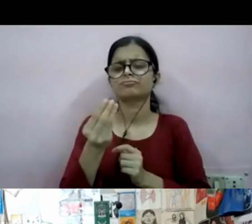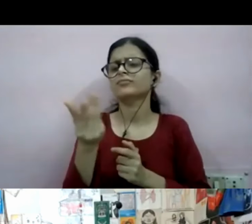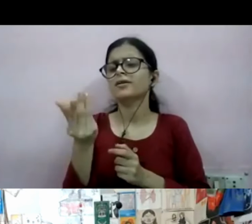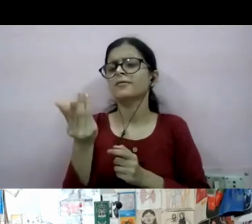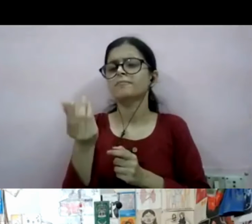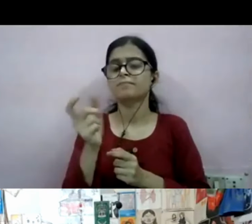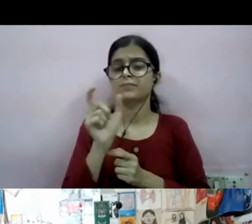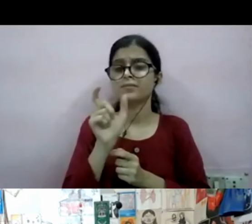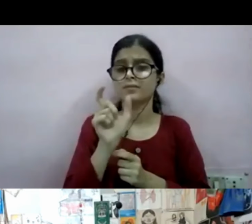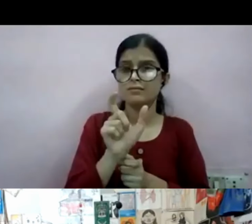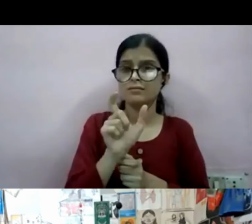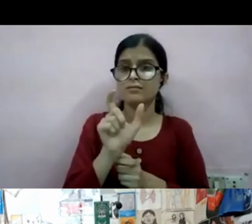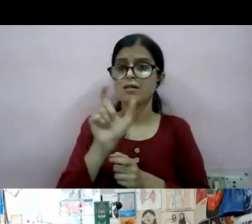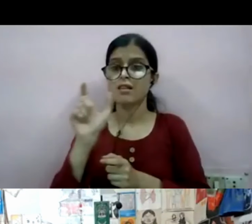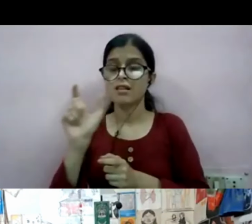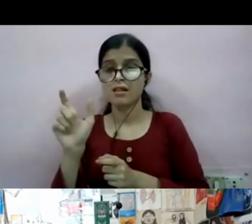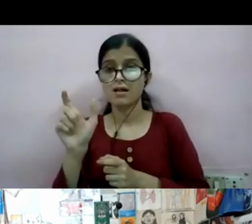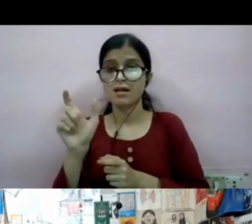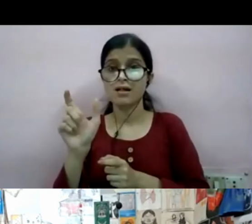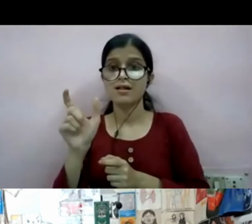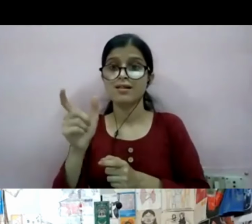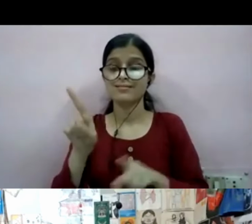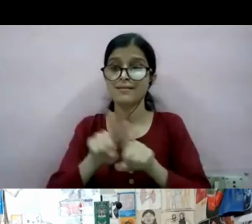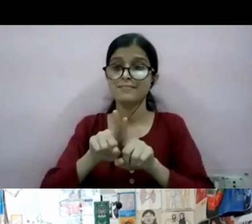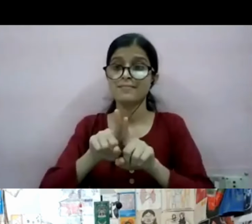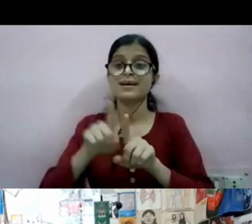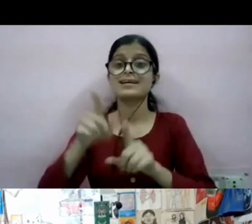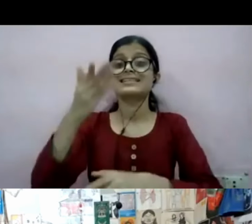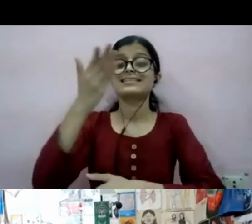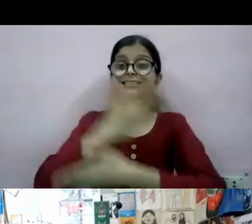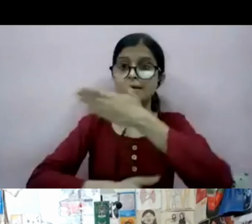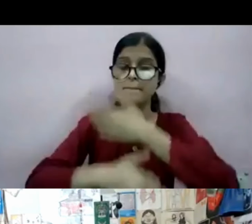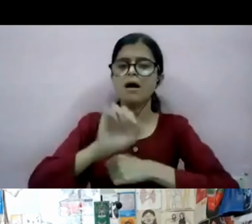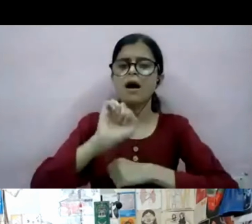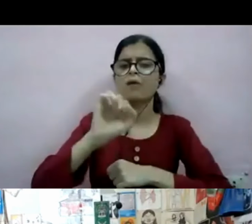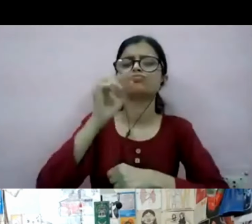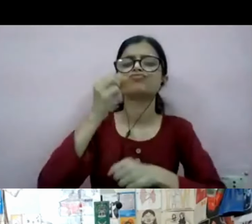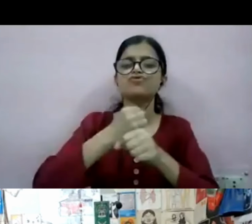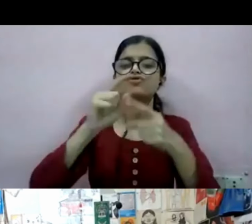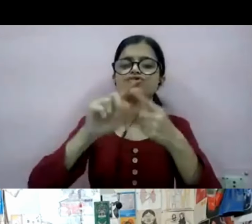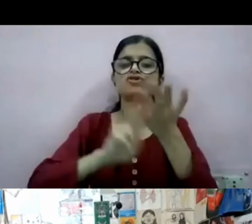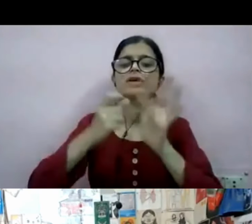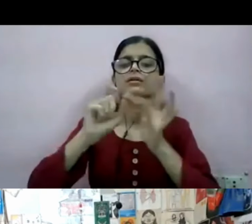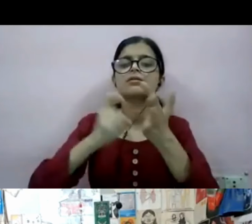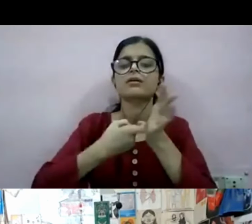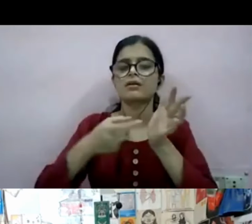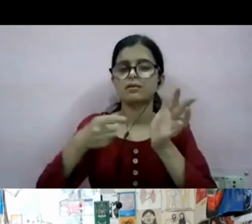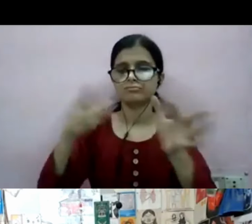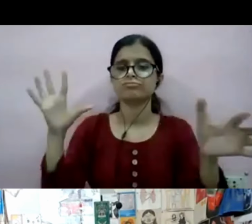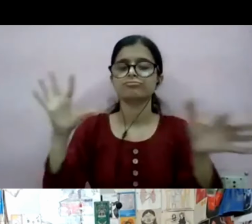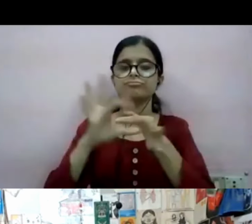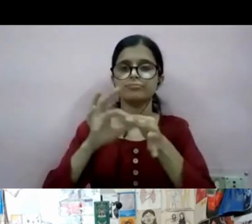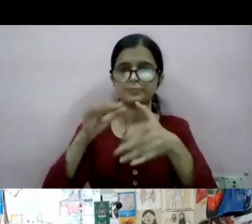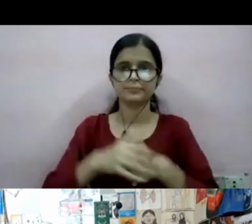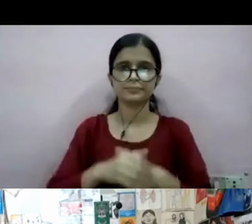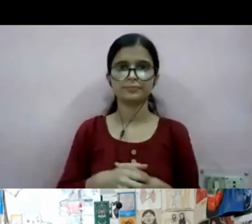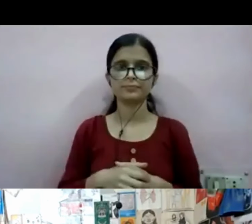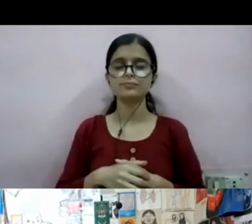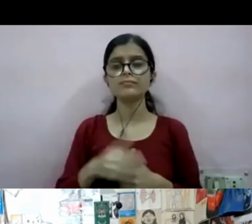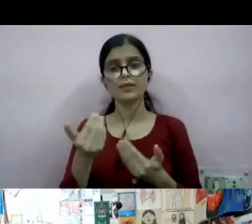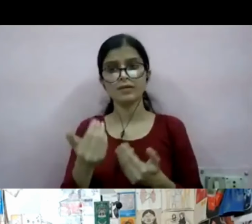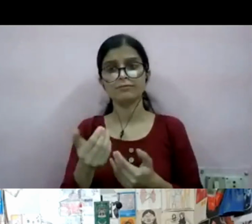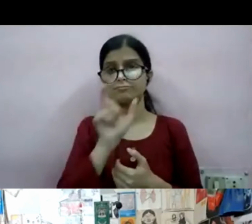that have dwelt on disability in the context of gender. So now just to,